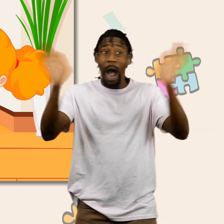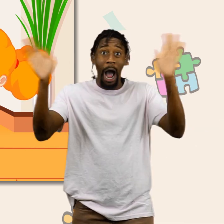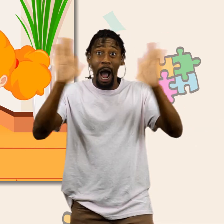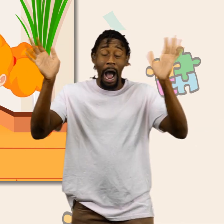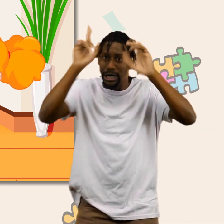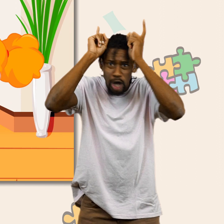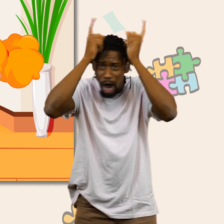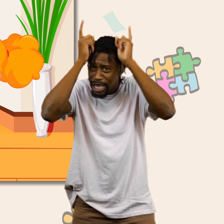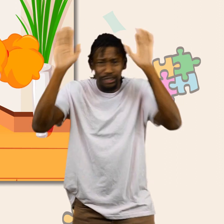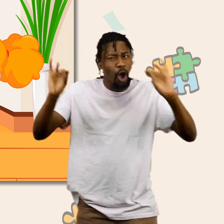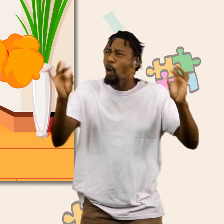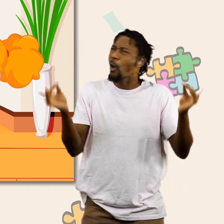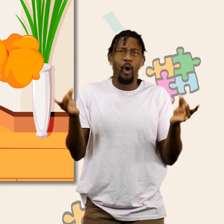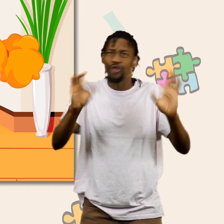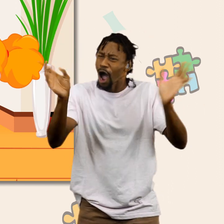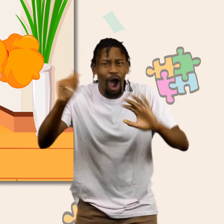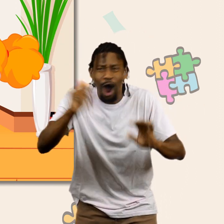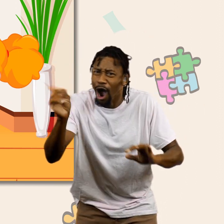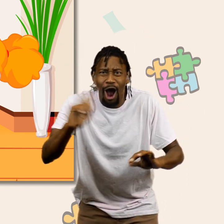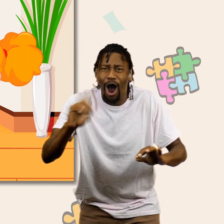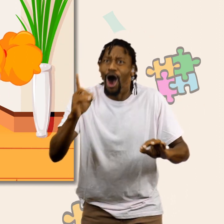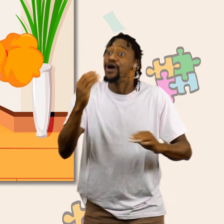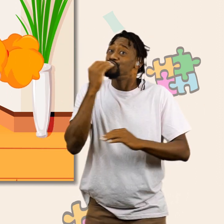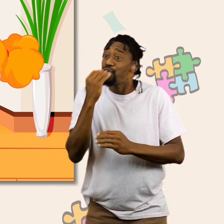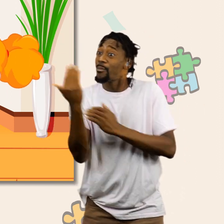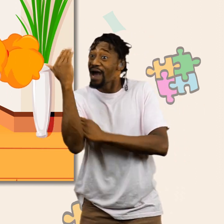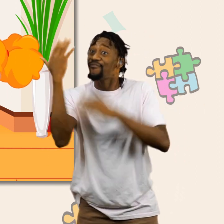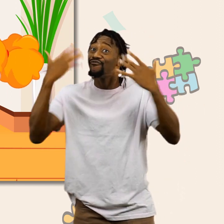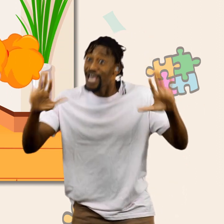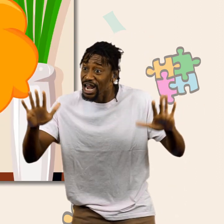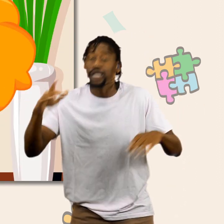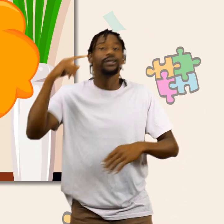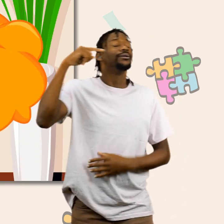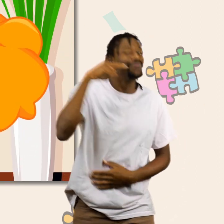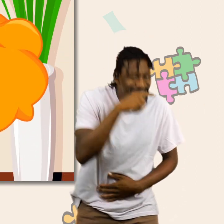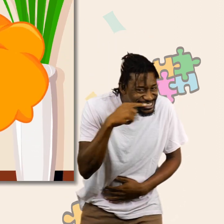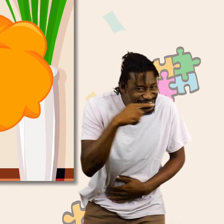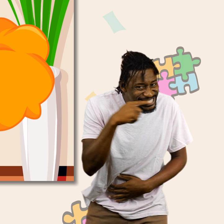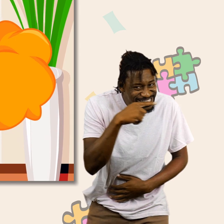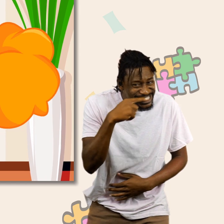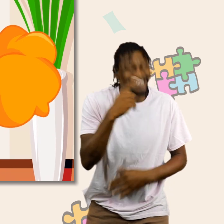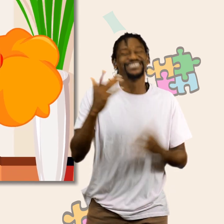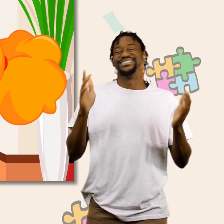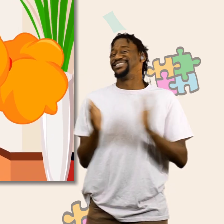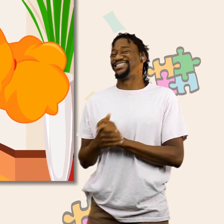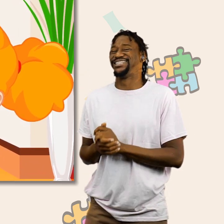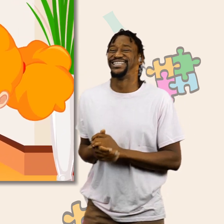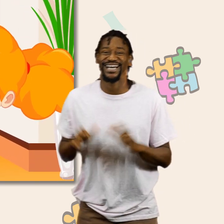No, Groovy, no yoga. After breakfast, we have to brush our teeth.